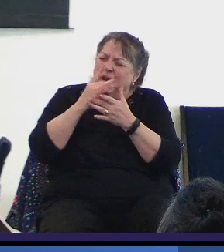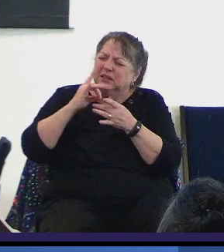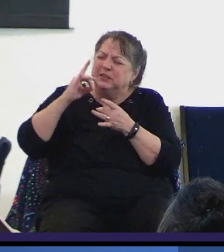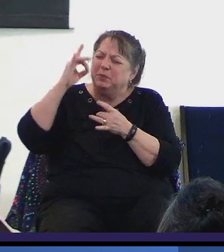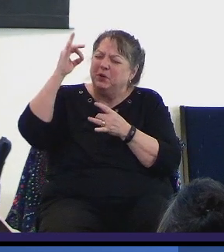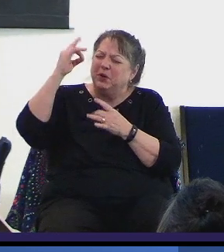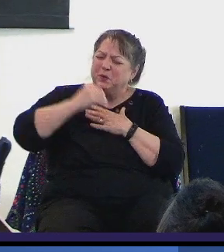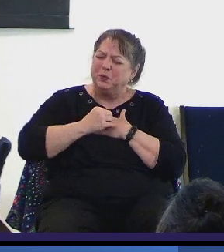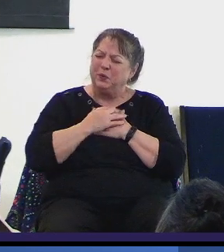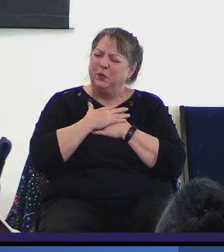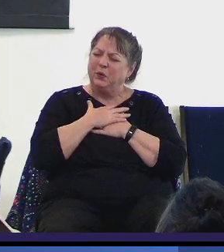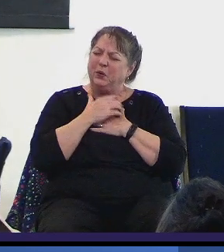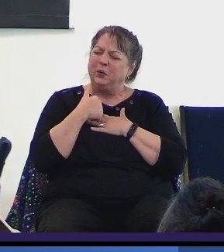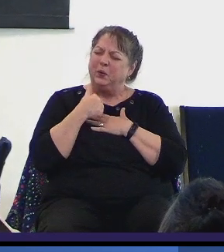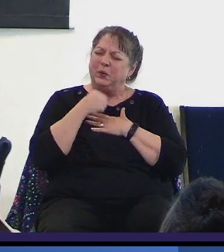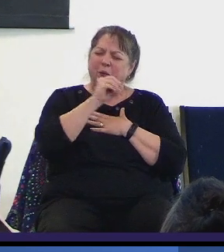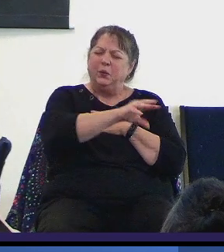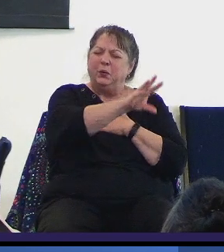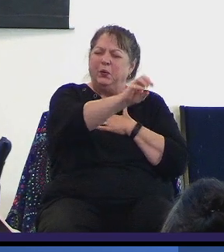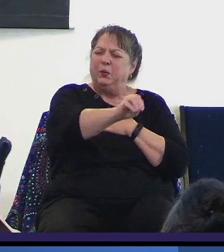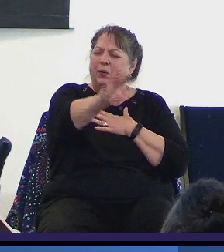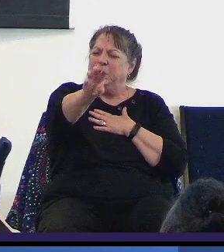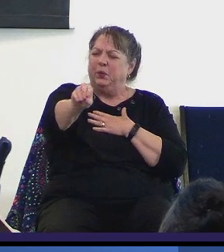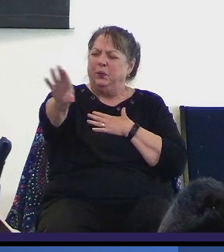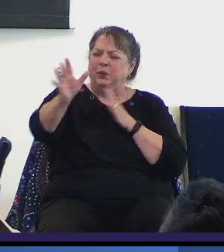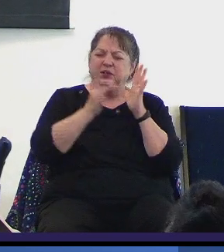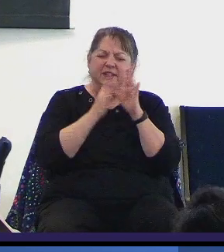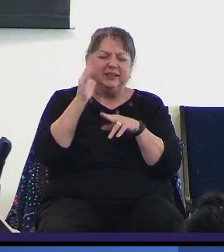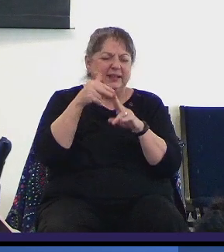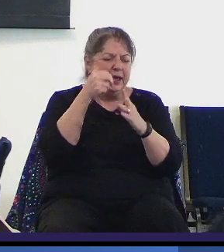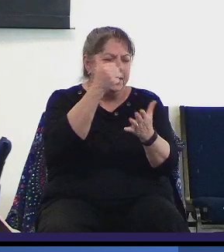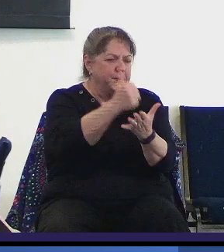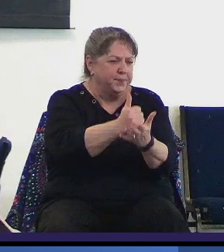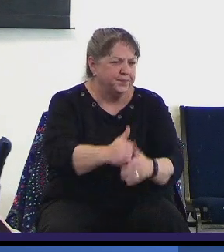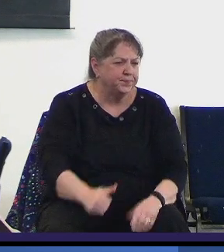your way this day. In Jesus' name, amen.